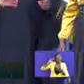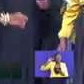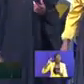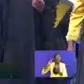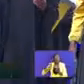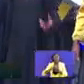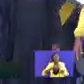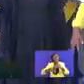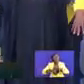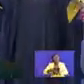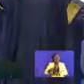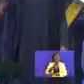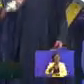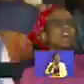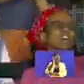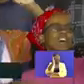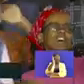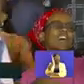is